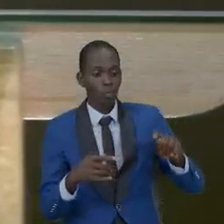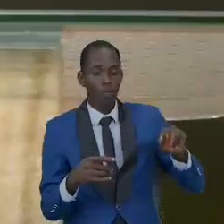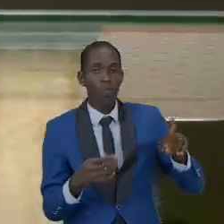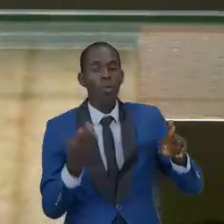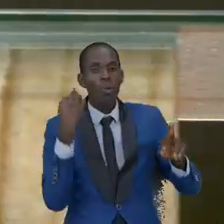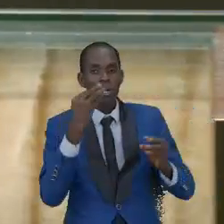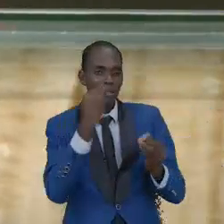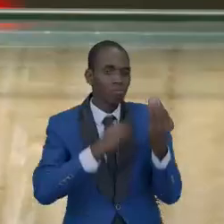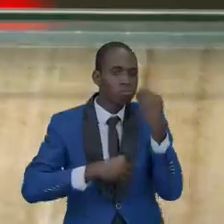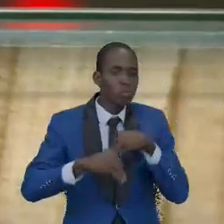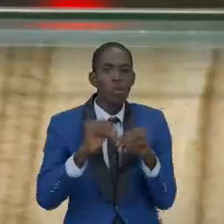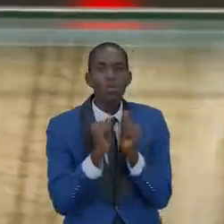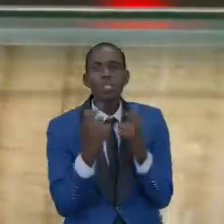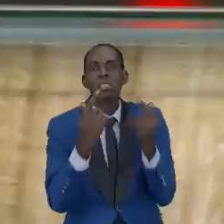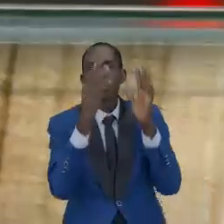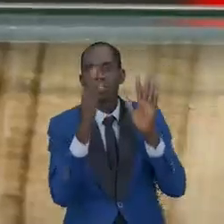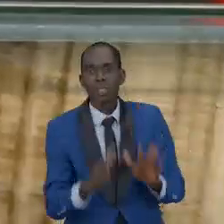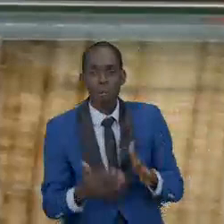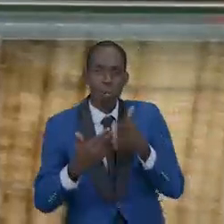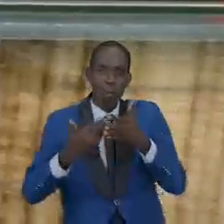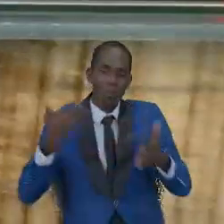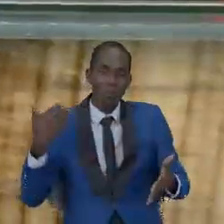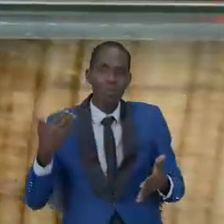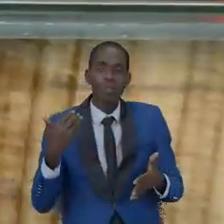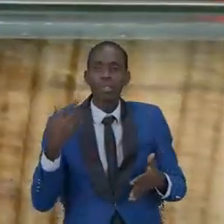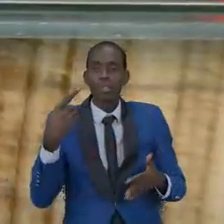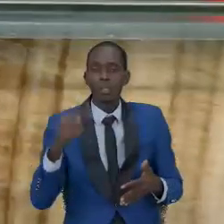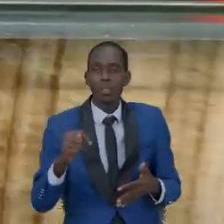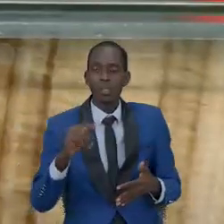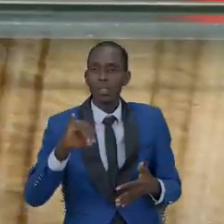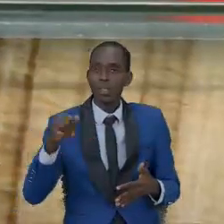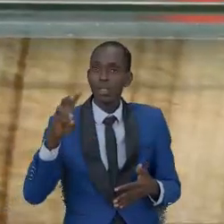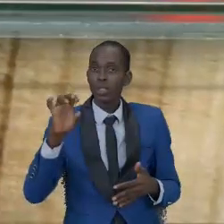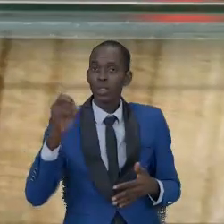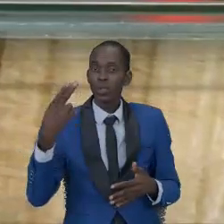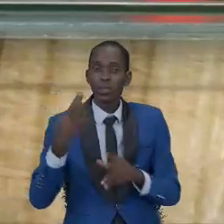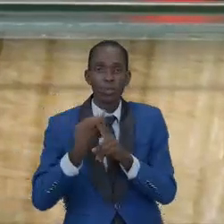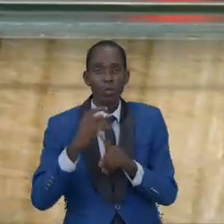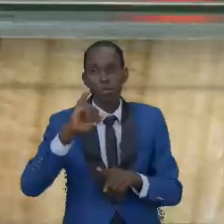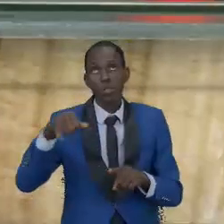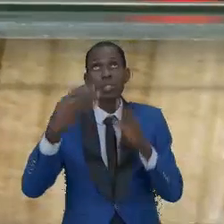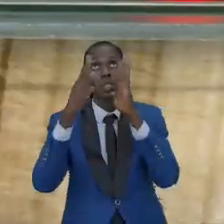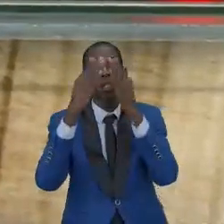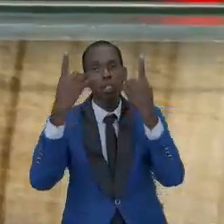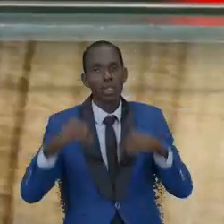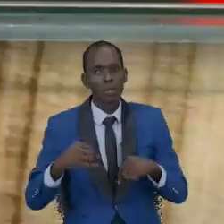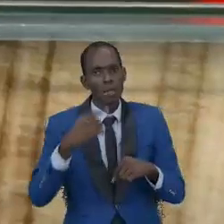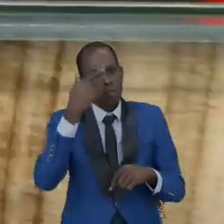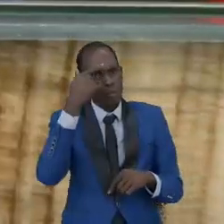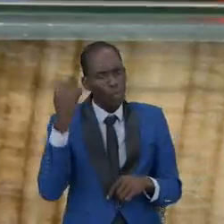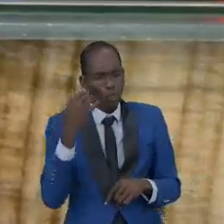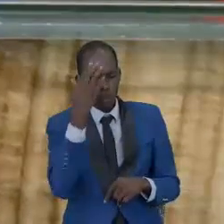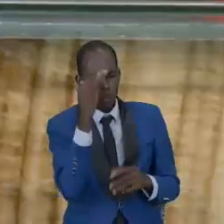Gentiles before the Jews from Jerusalem came, because he believed and he knew that Jew